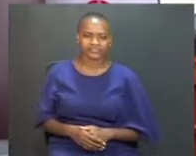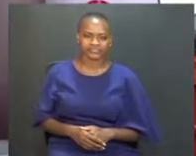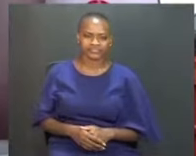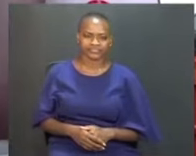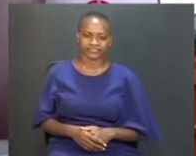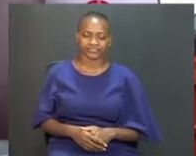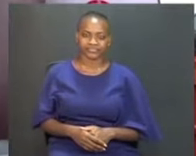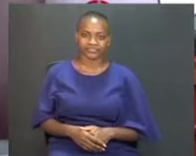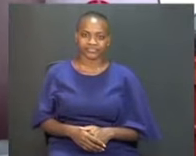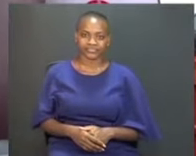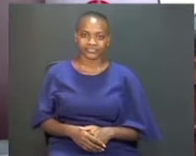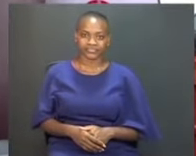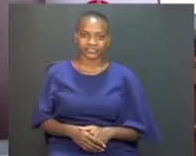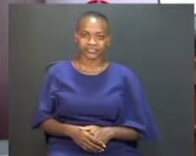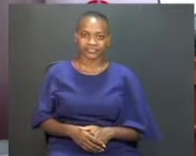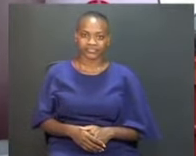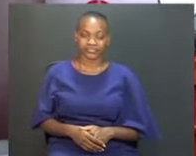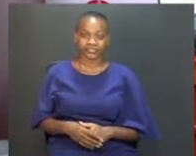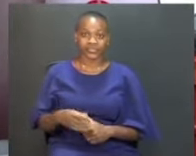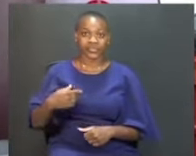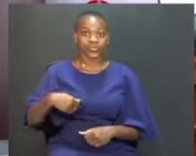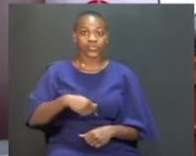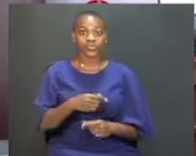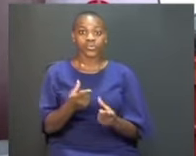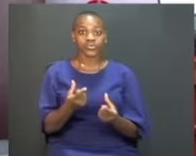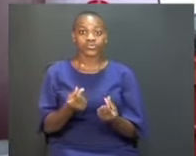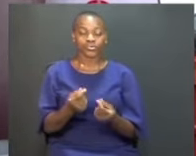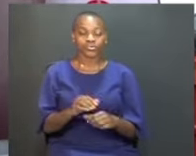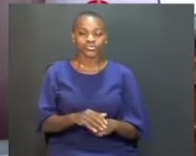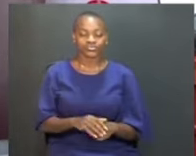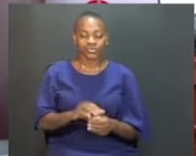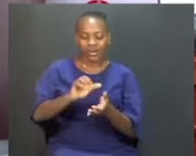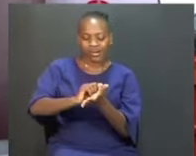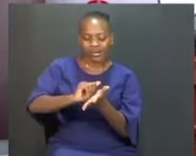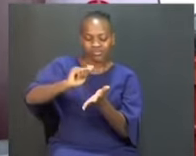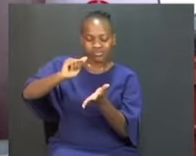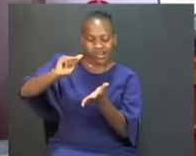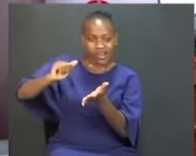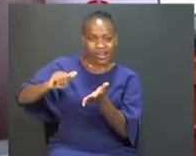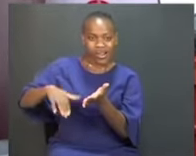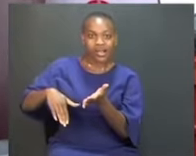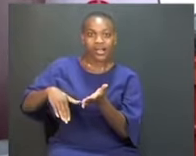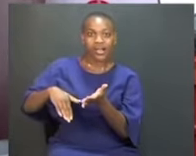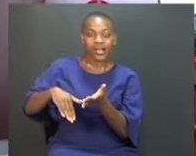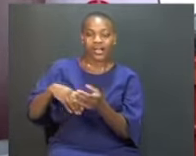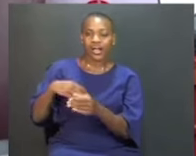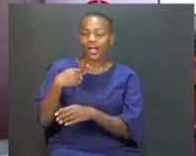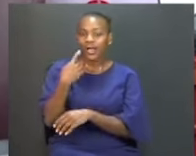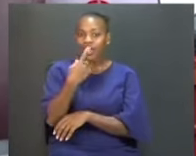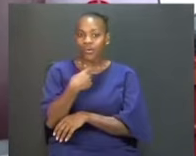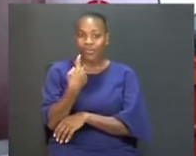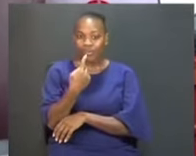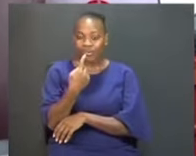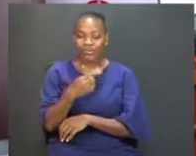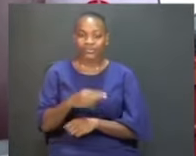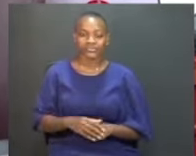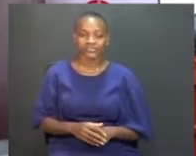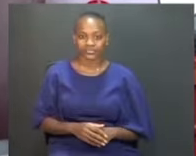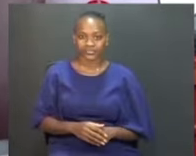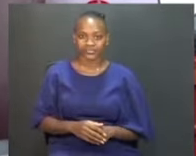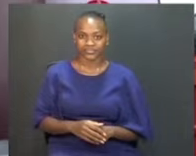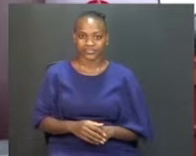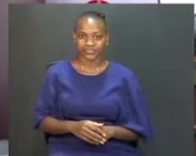we had removed the name of the